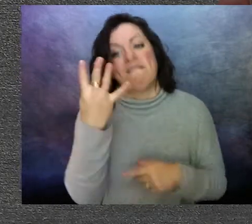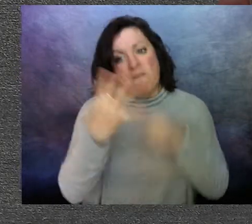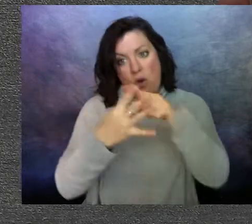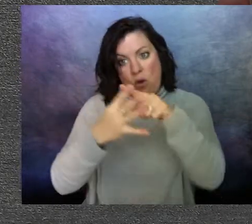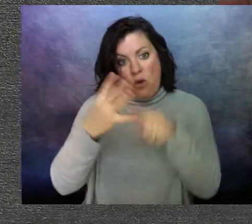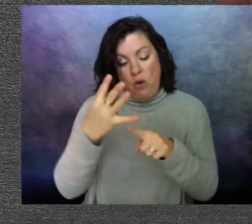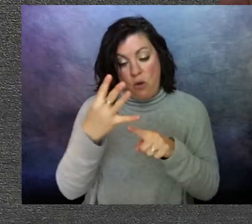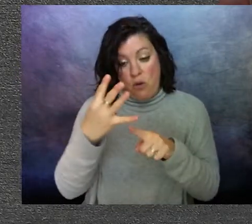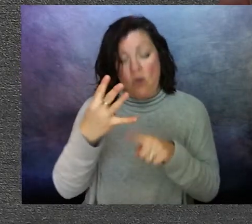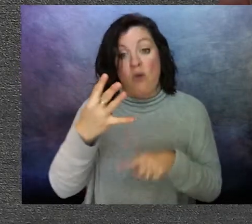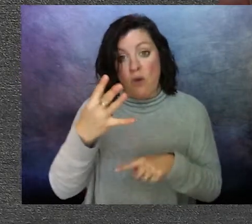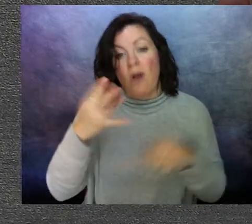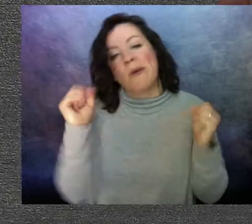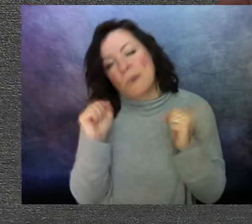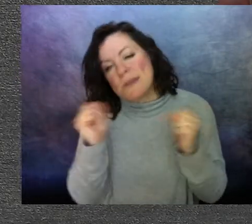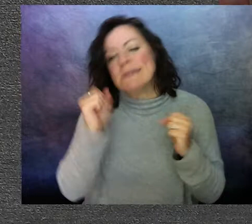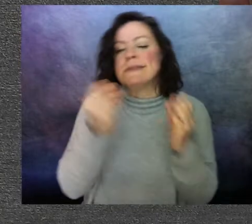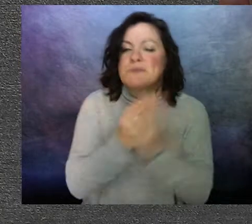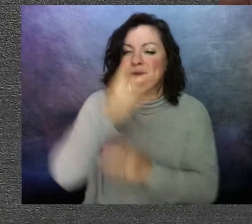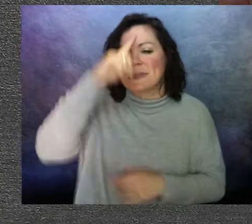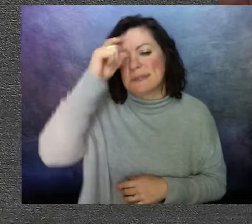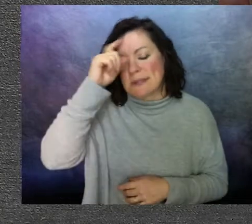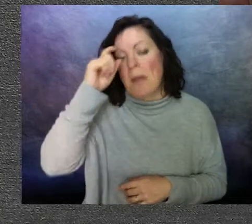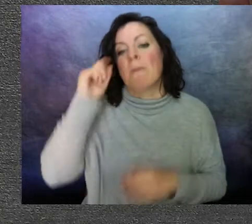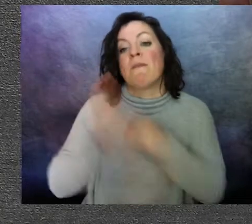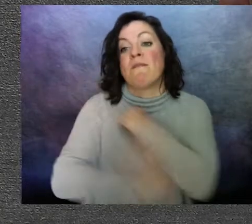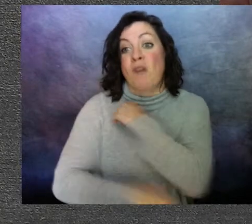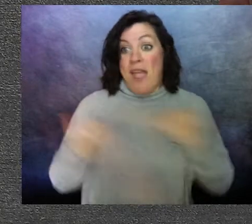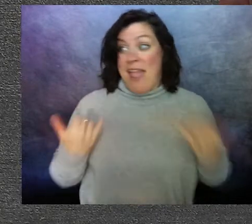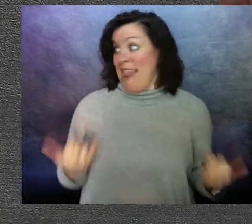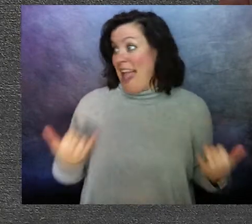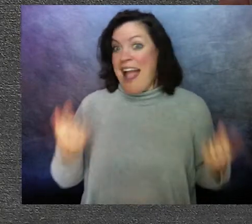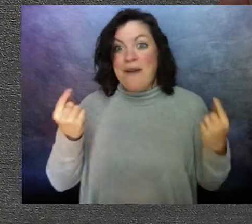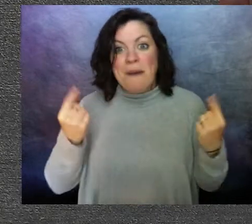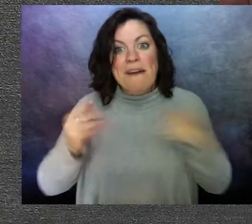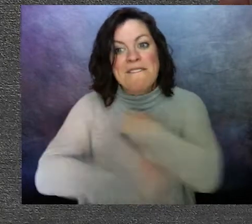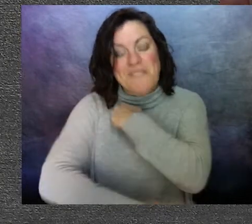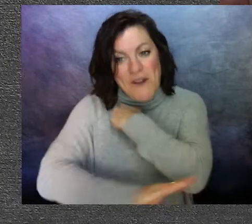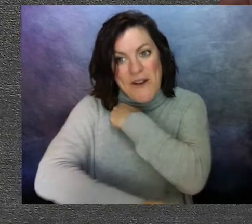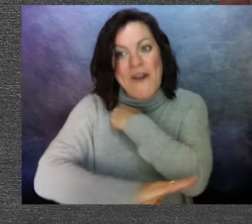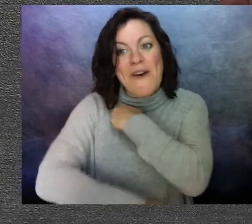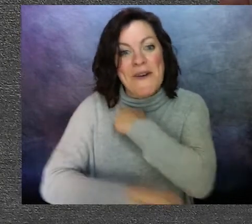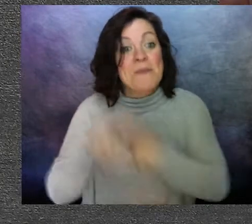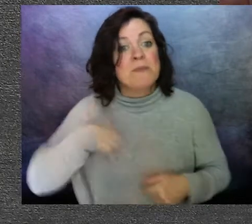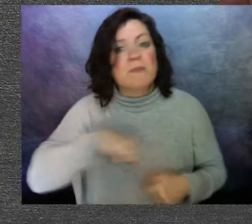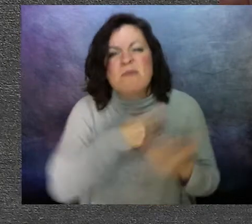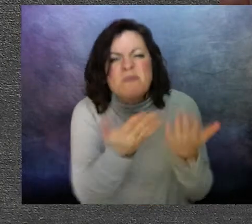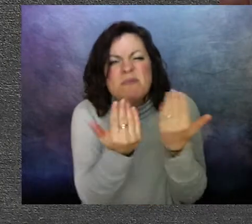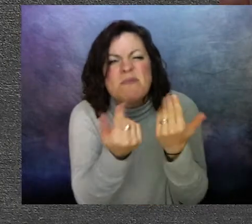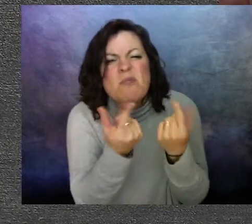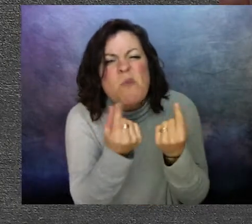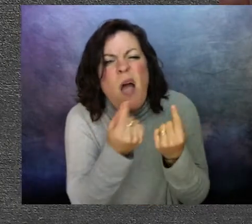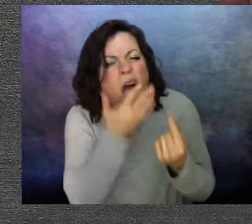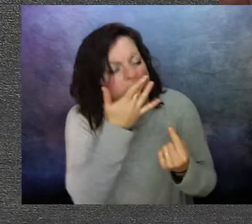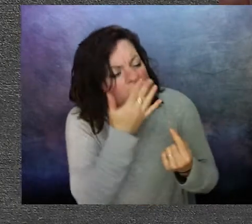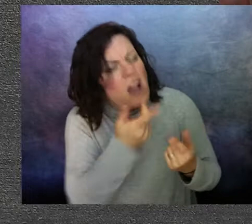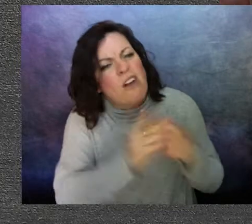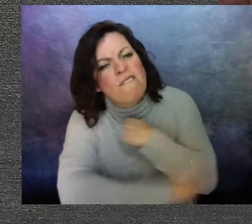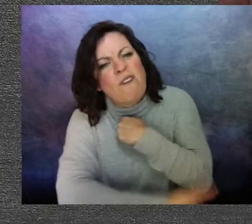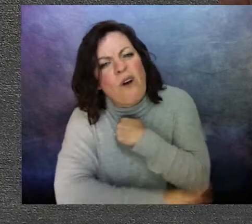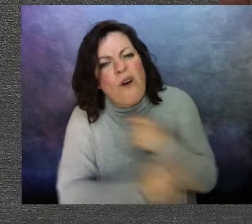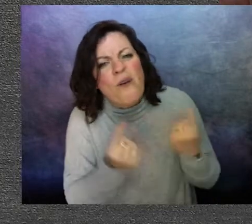is coming, right? So I hope you know so they can share with them some of the colors in the fall leaves. Can you do that for everybody?